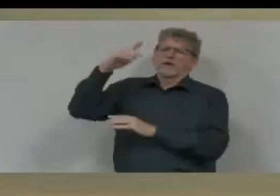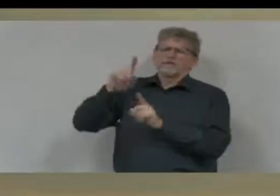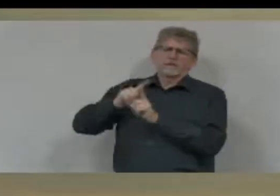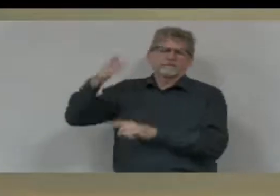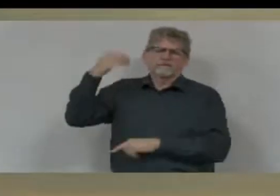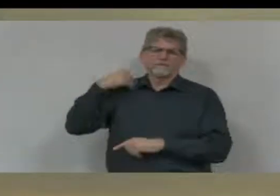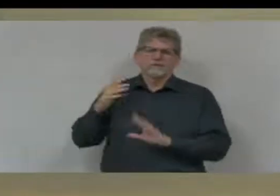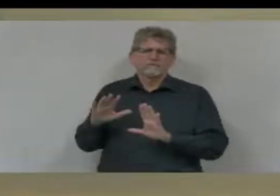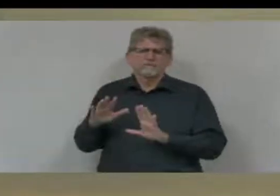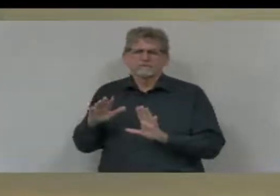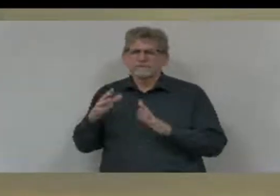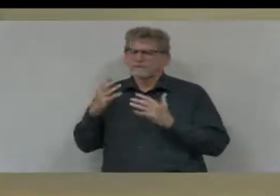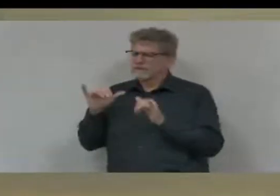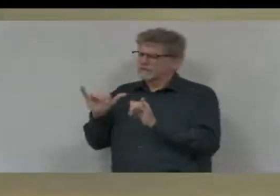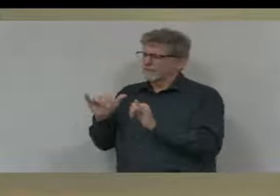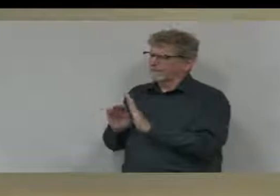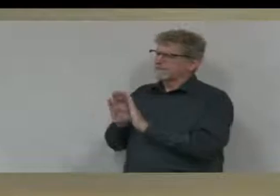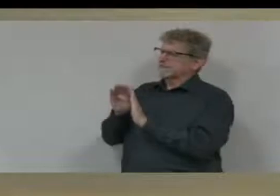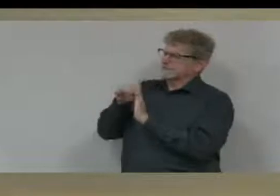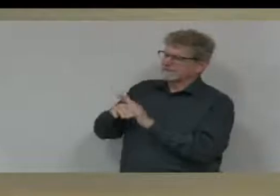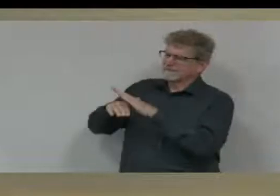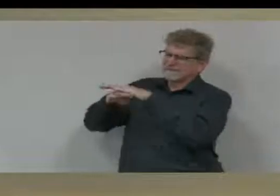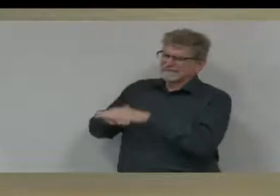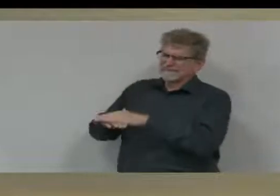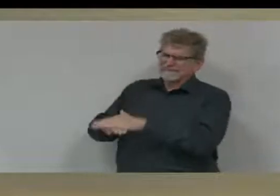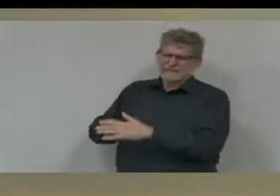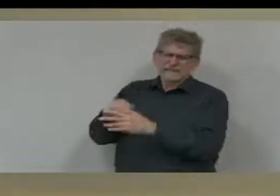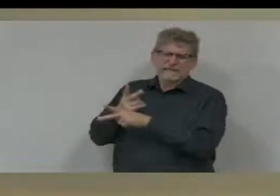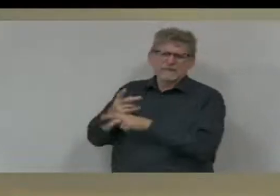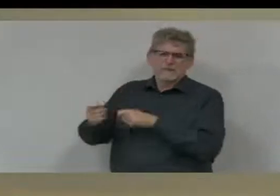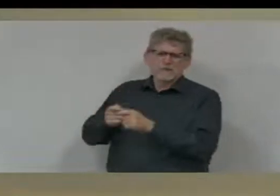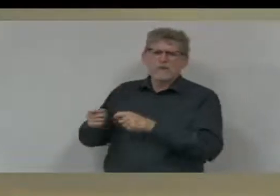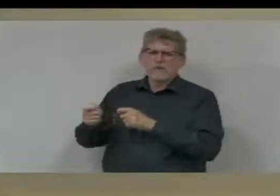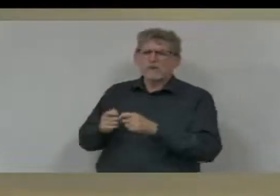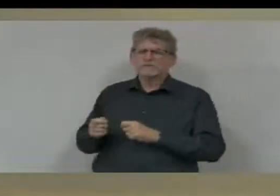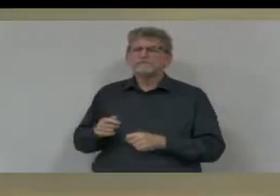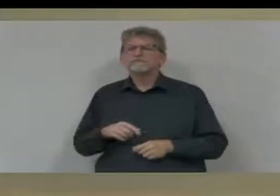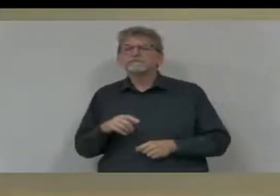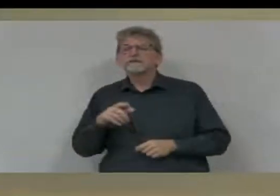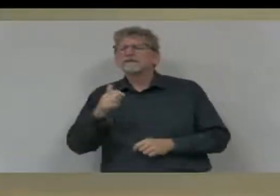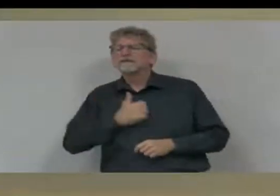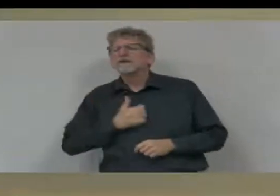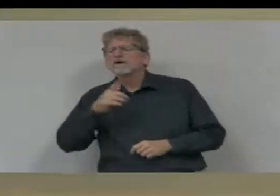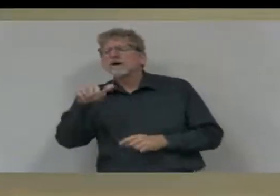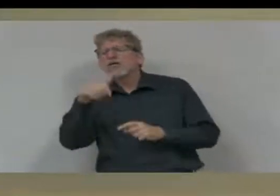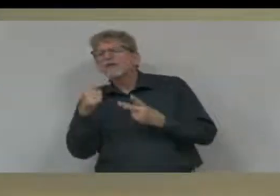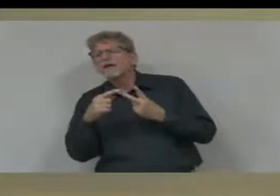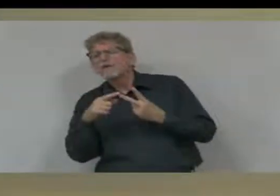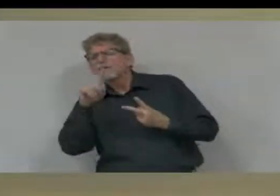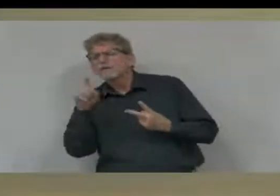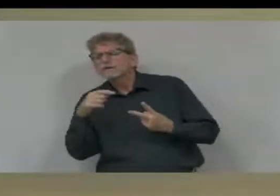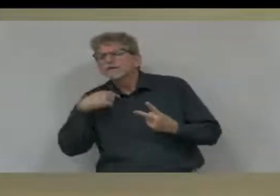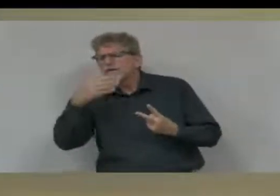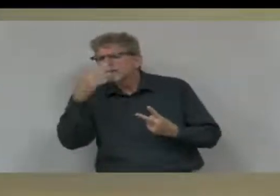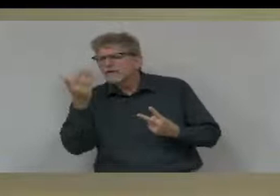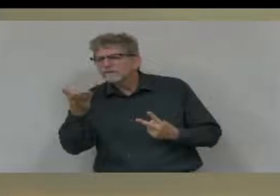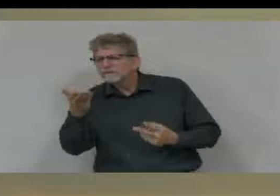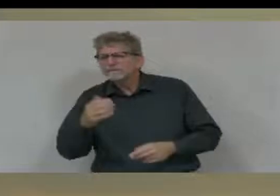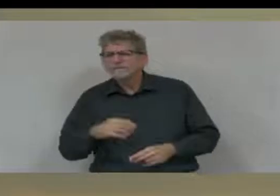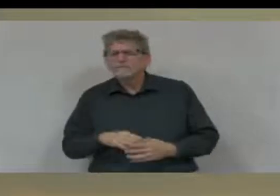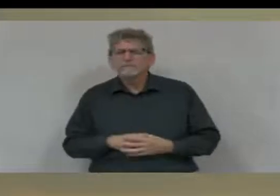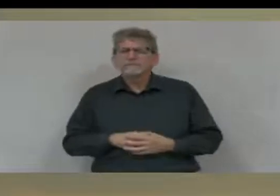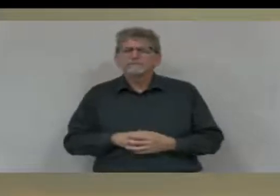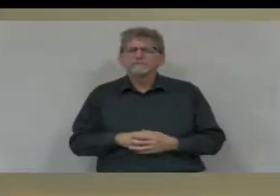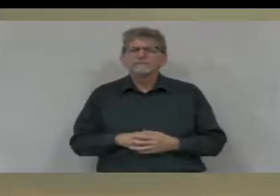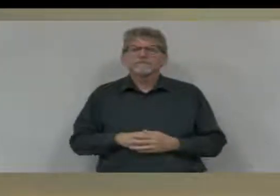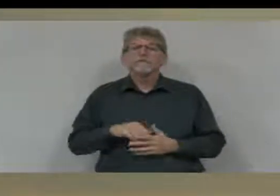course. And the second part of your question, I'm sorry, I forgot what was the second part. I guess what does it mean that we're seeing those